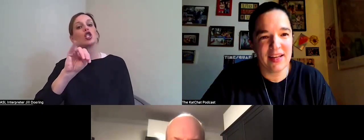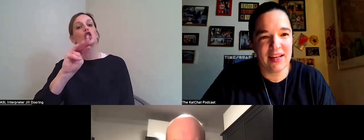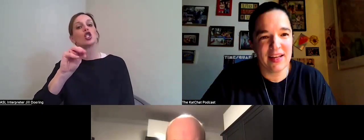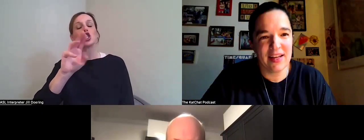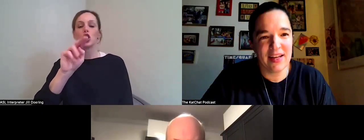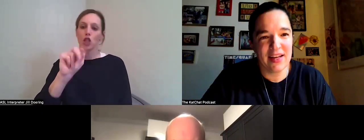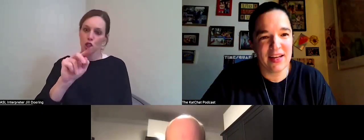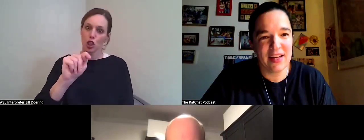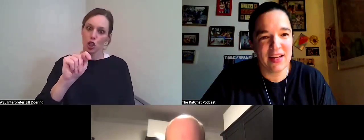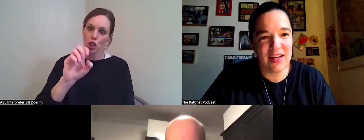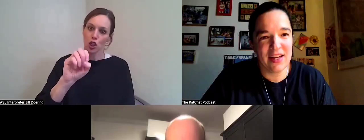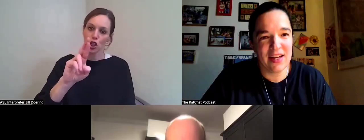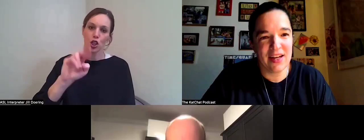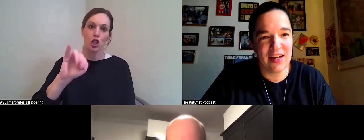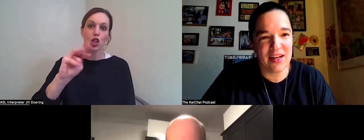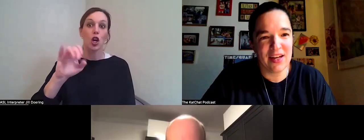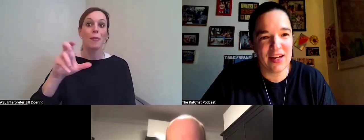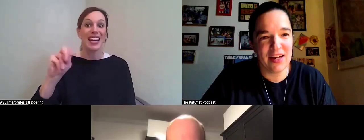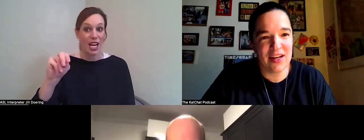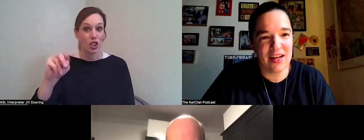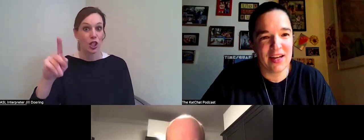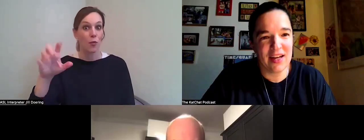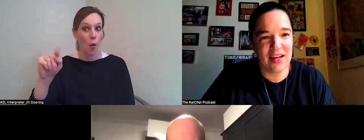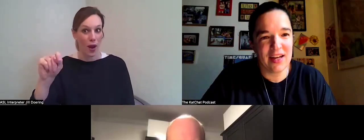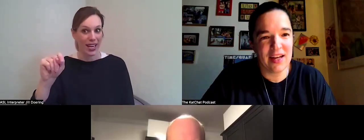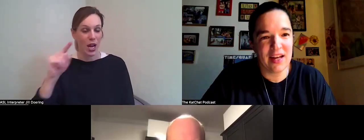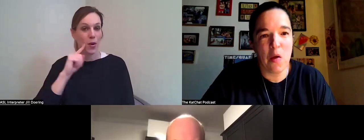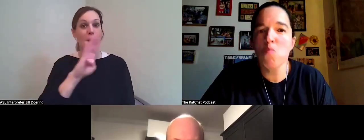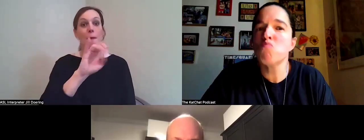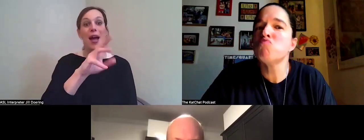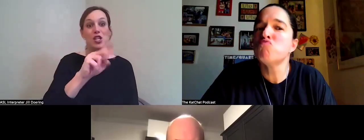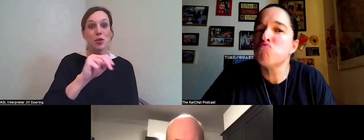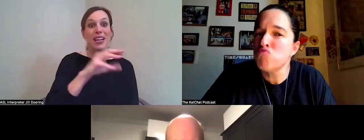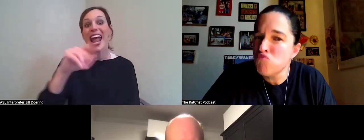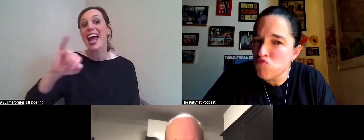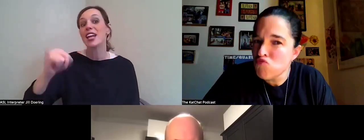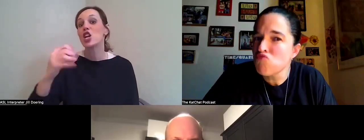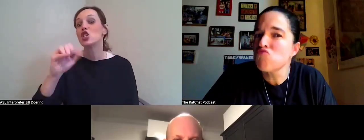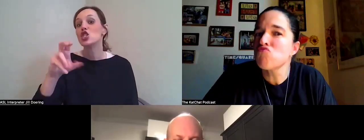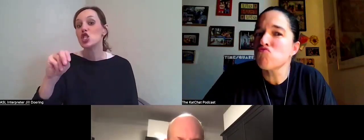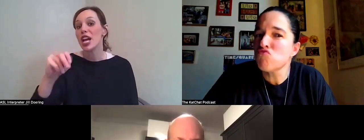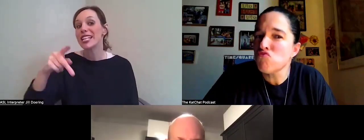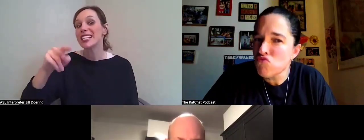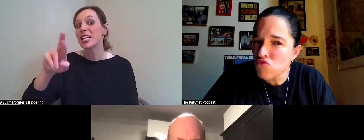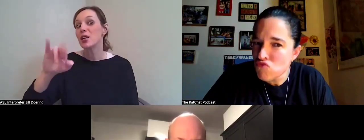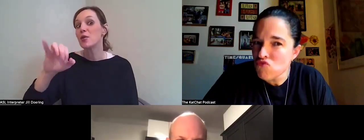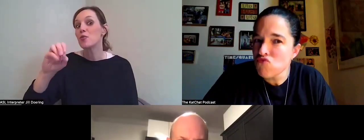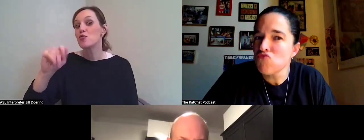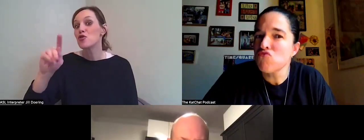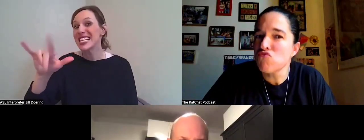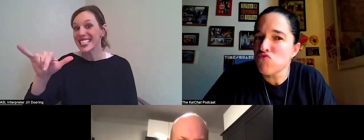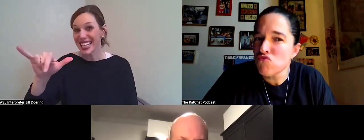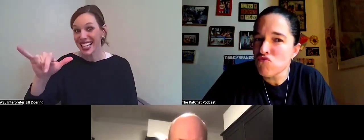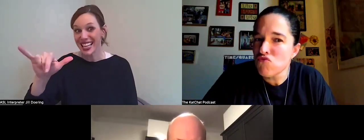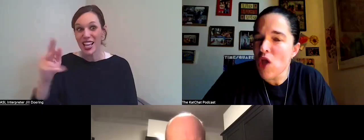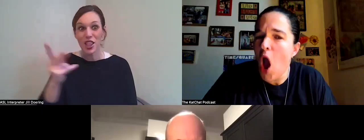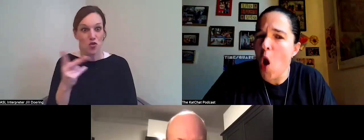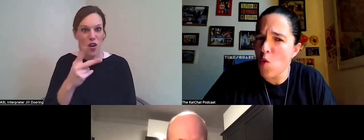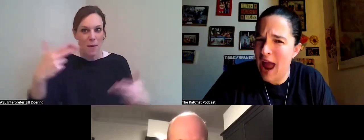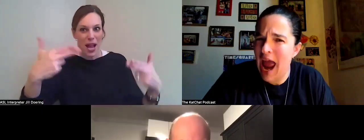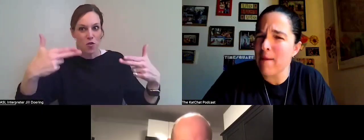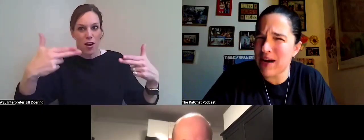Benjamin and Jason Priestley. And they got into a gunfight, and Jason Priestley shot